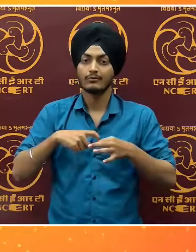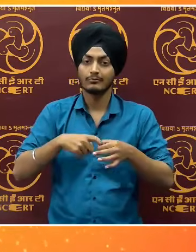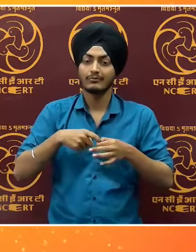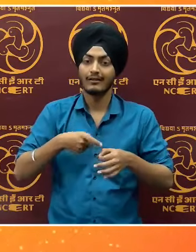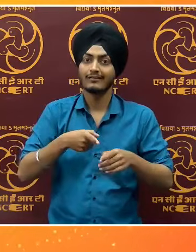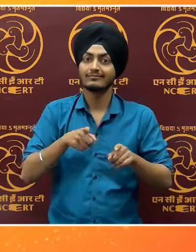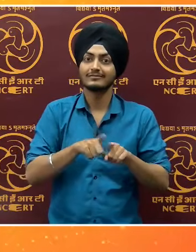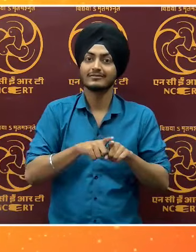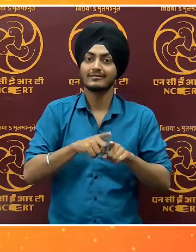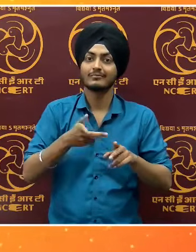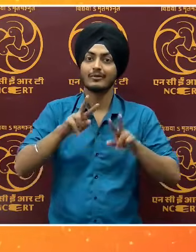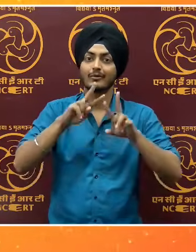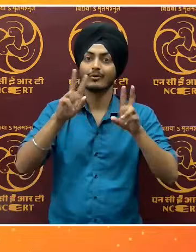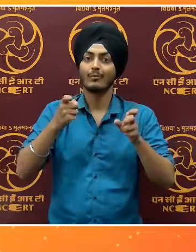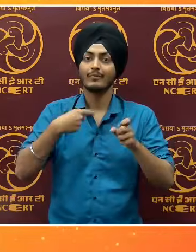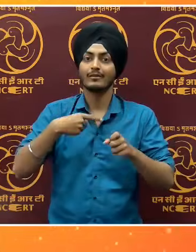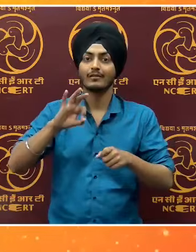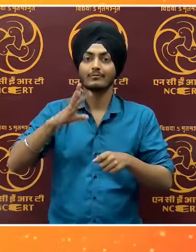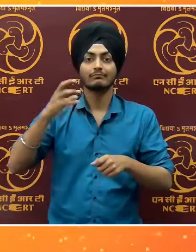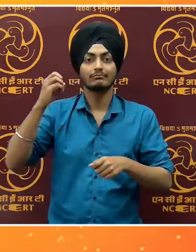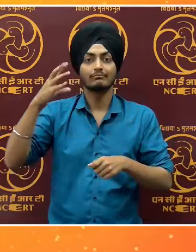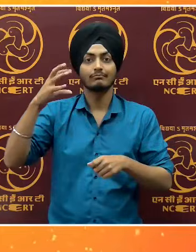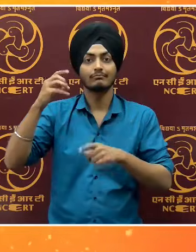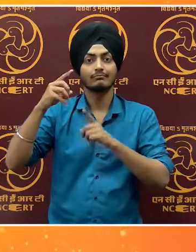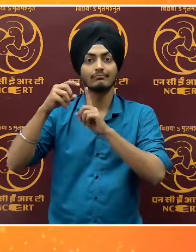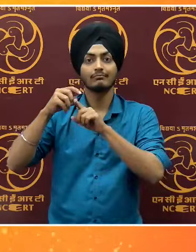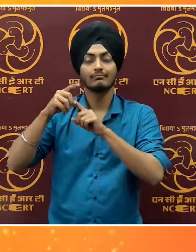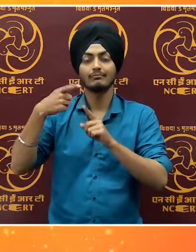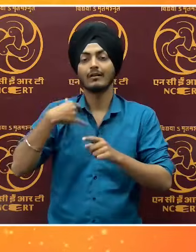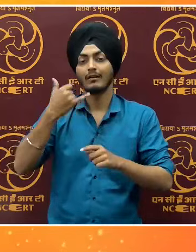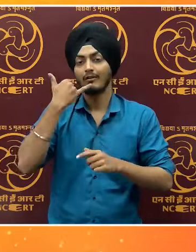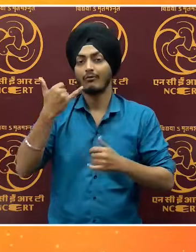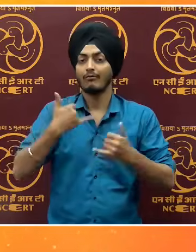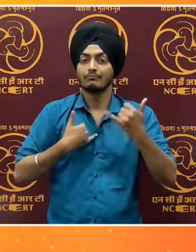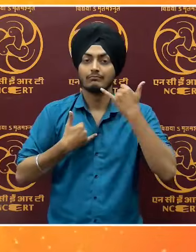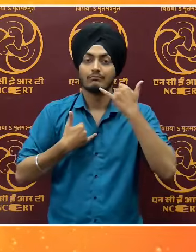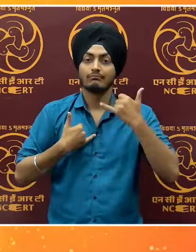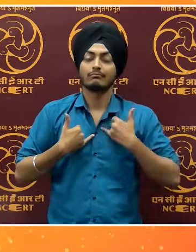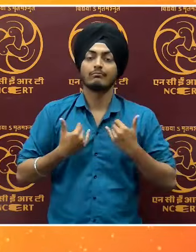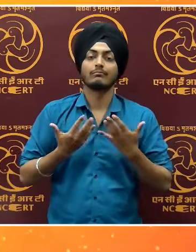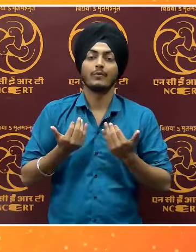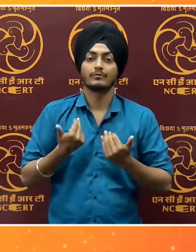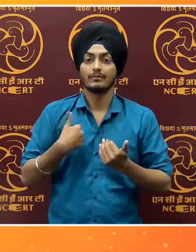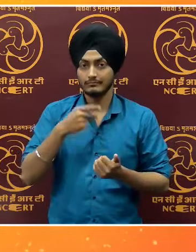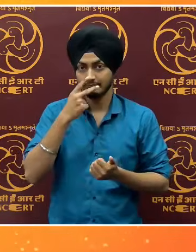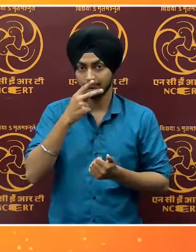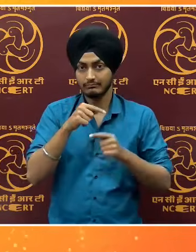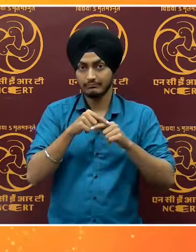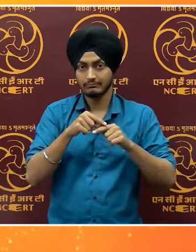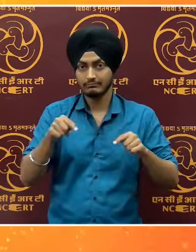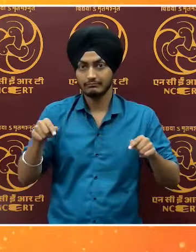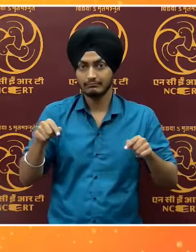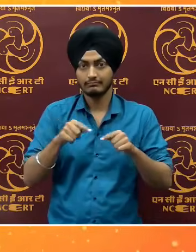topic, electricity, please raise them. You can either call us on our number, that is